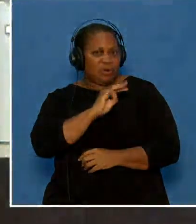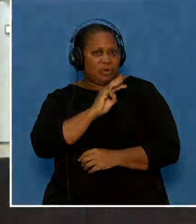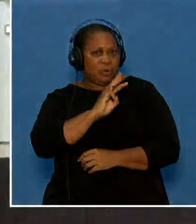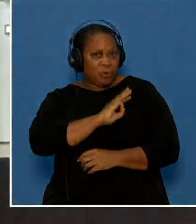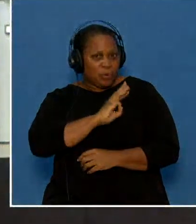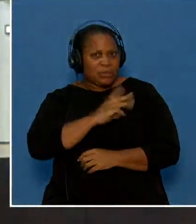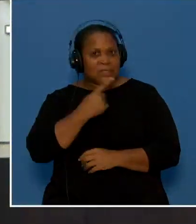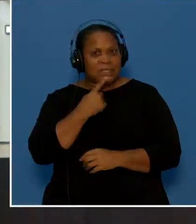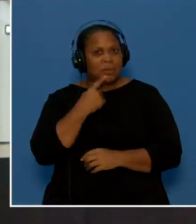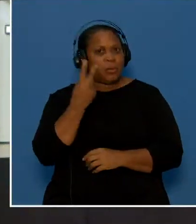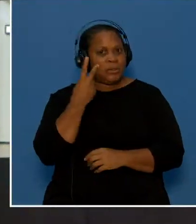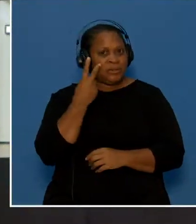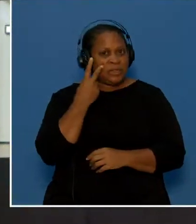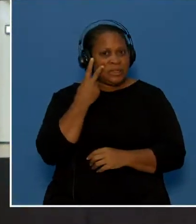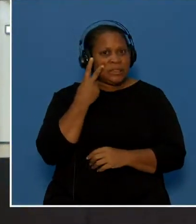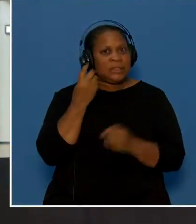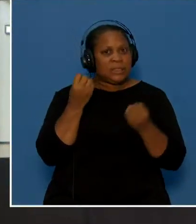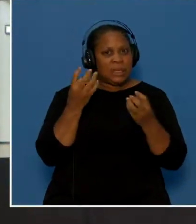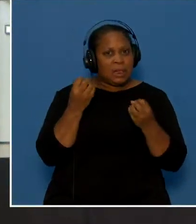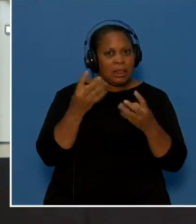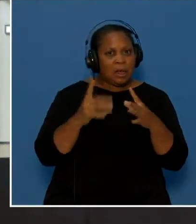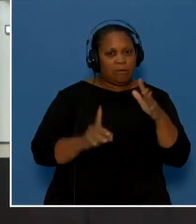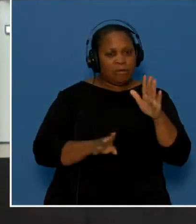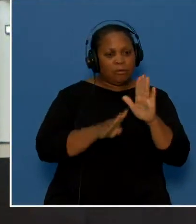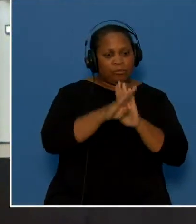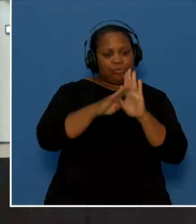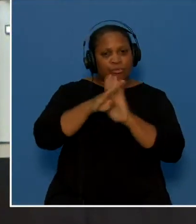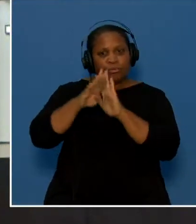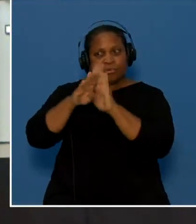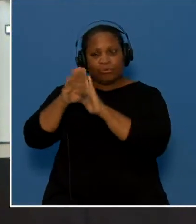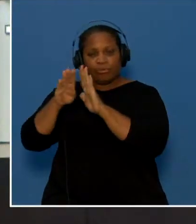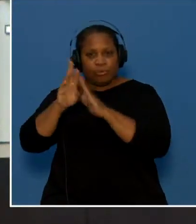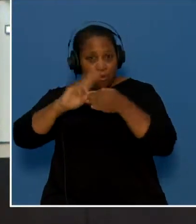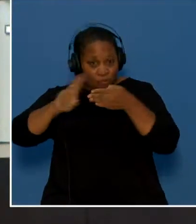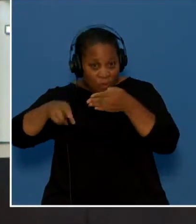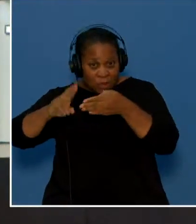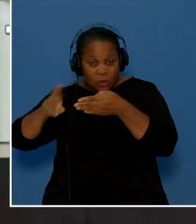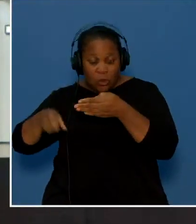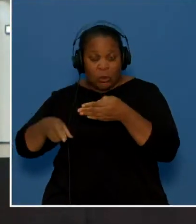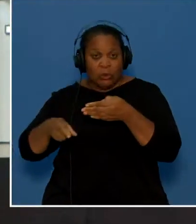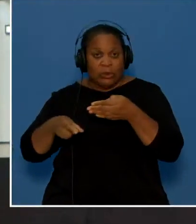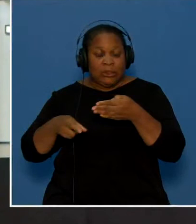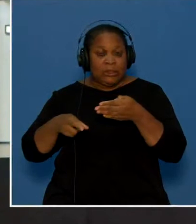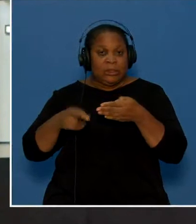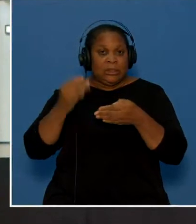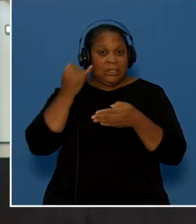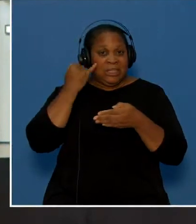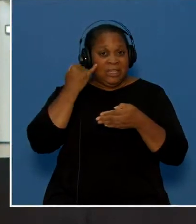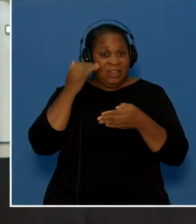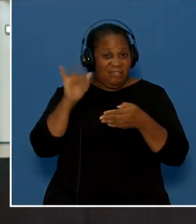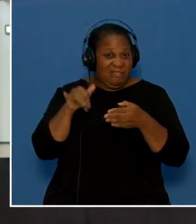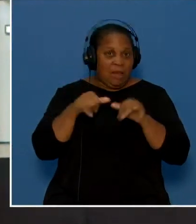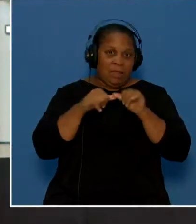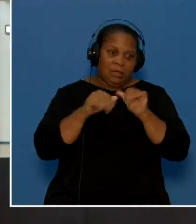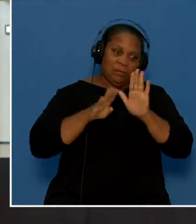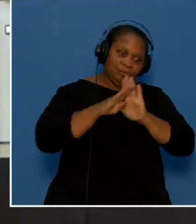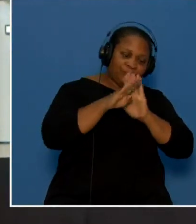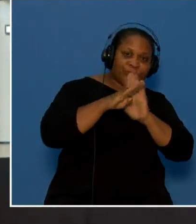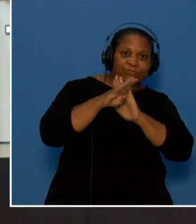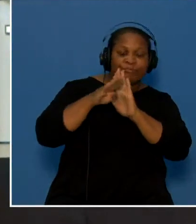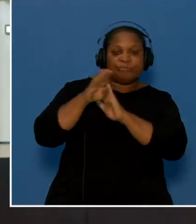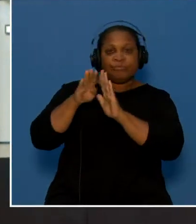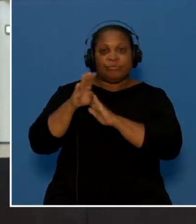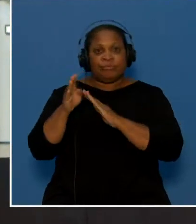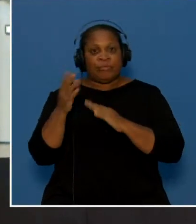detecting from the spikes that we had a few weeks ago. If that trend continues, and I can only speak to